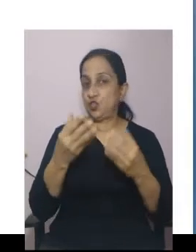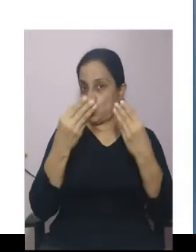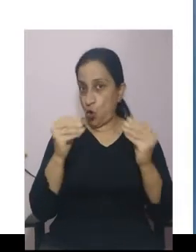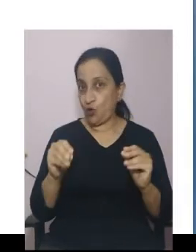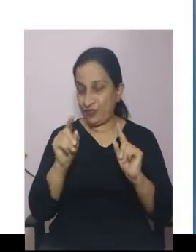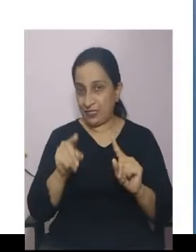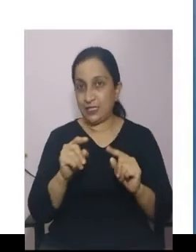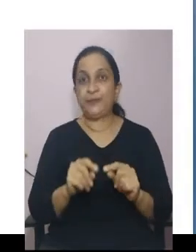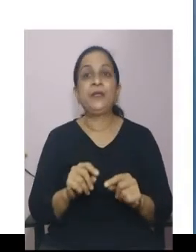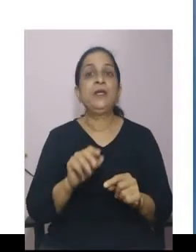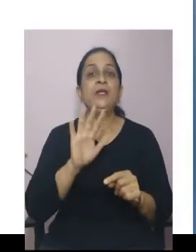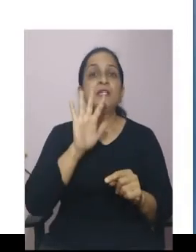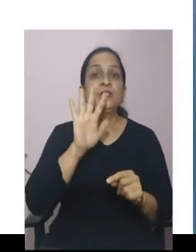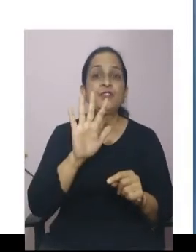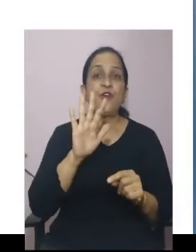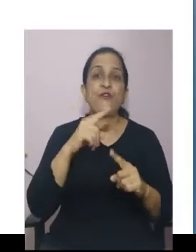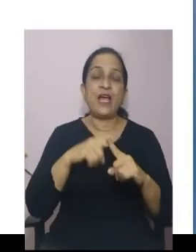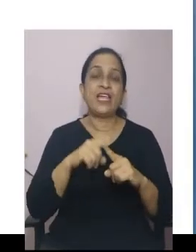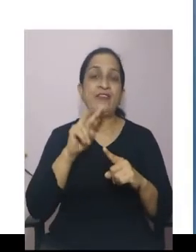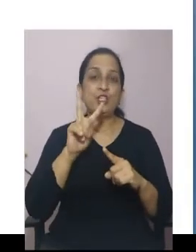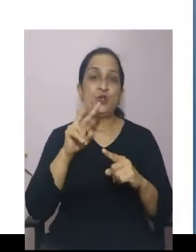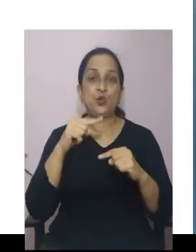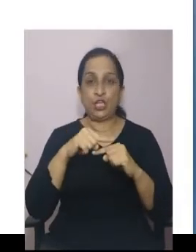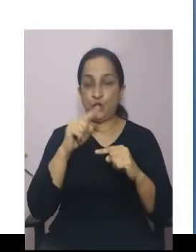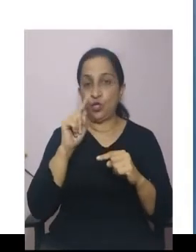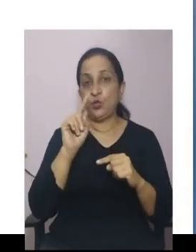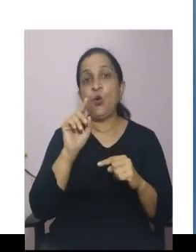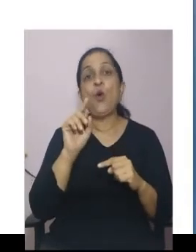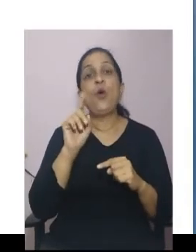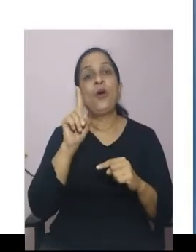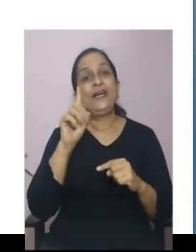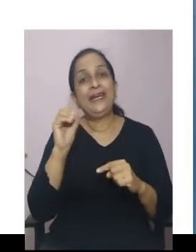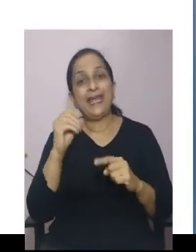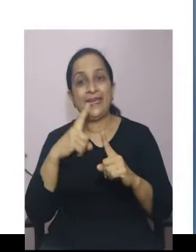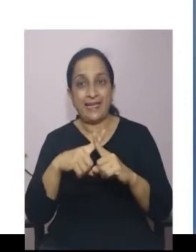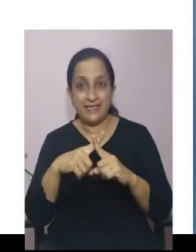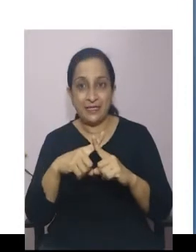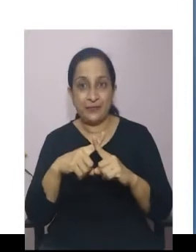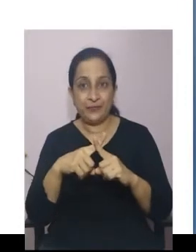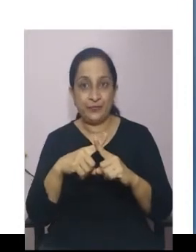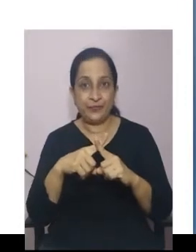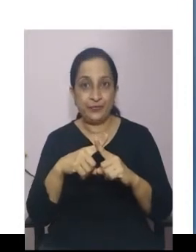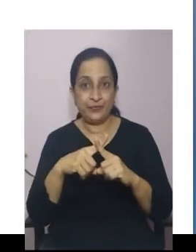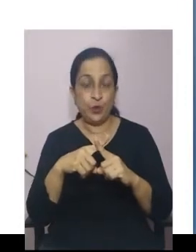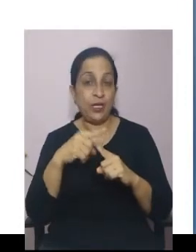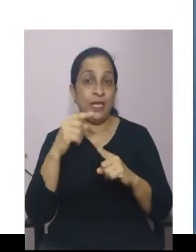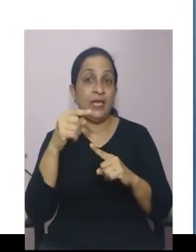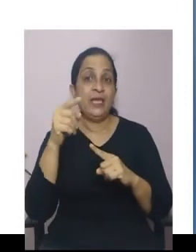matrix, that is 5 into 2 is 10x. Okay,